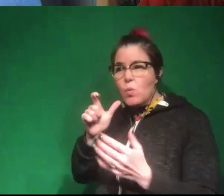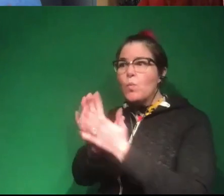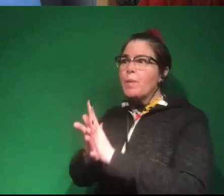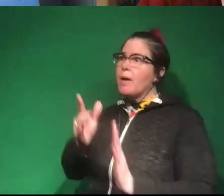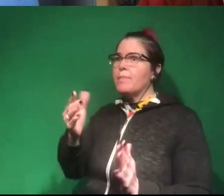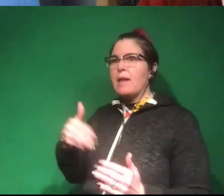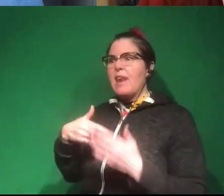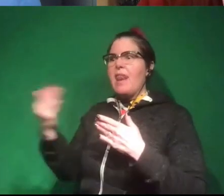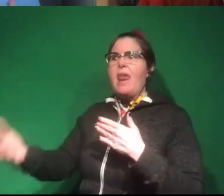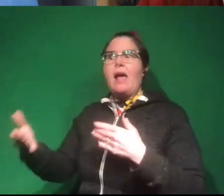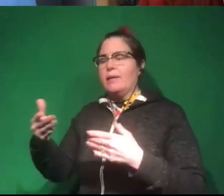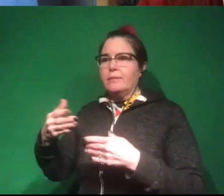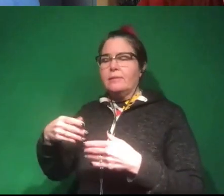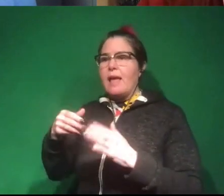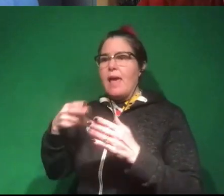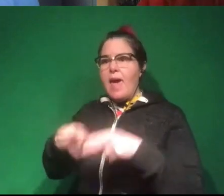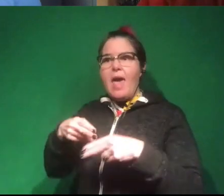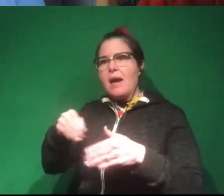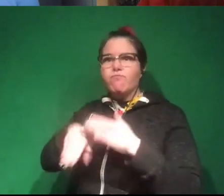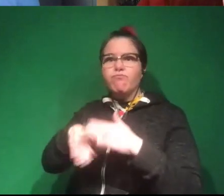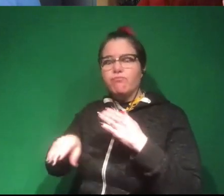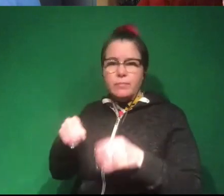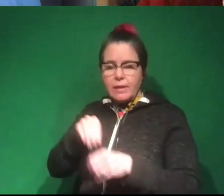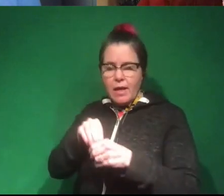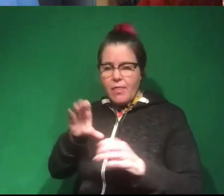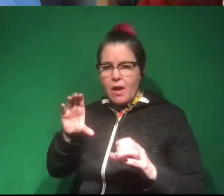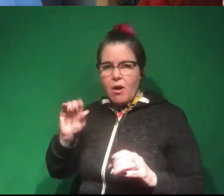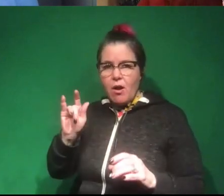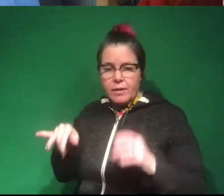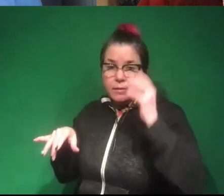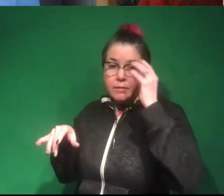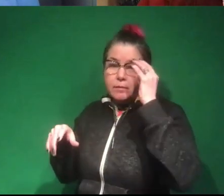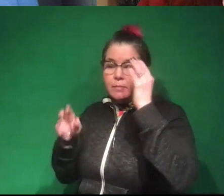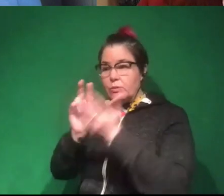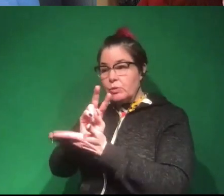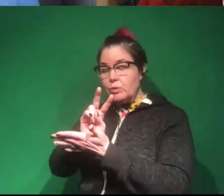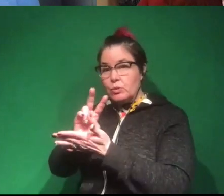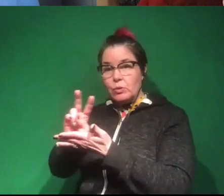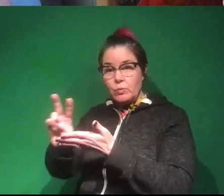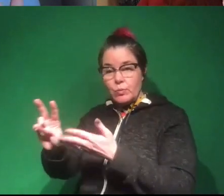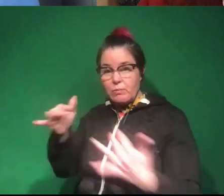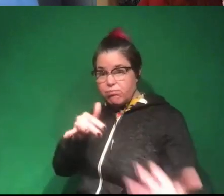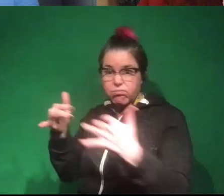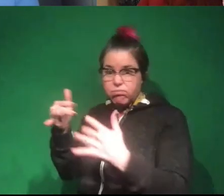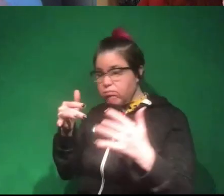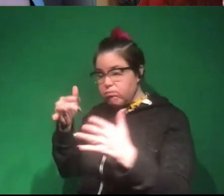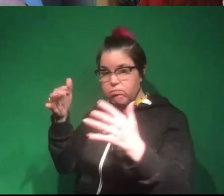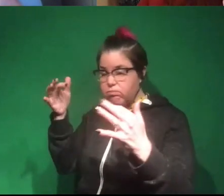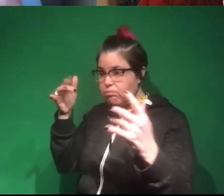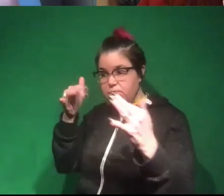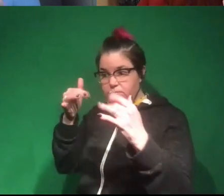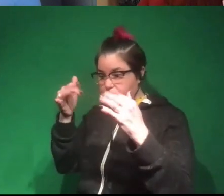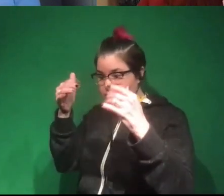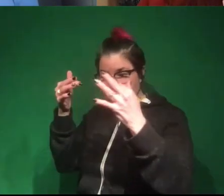next next egg layer in the colony. And after about 2 weeks, they decide, and all of a sudden one has elevated